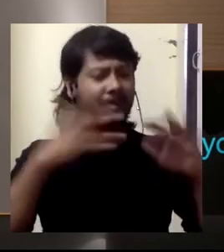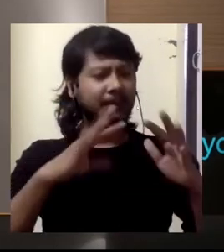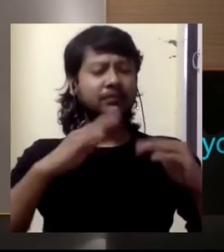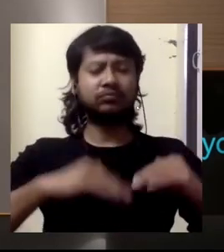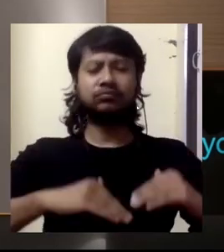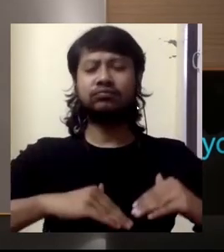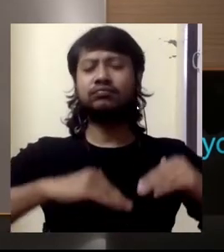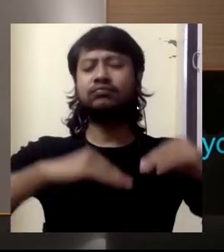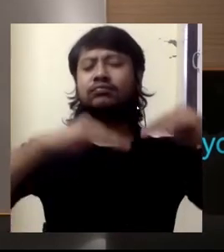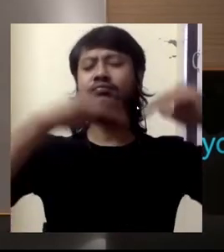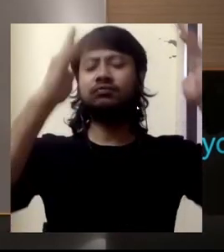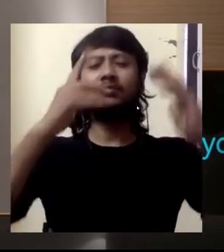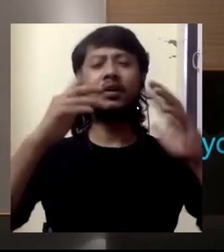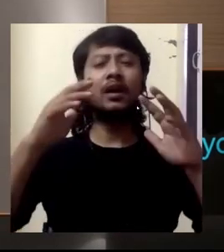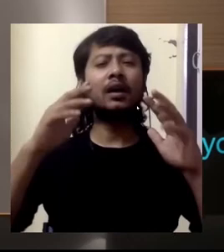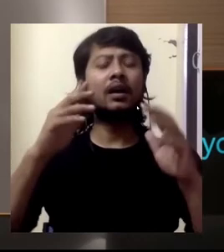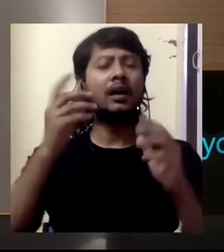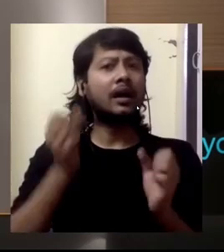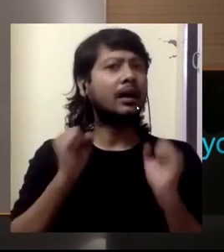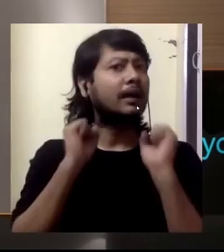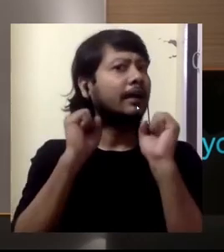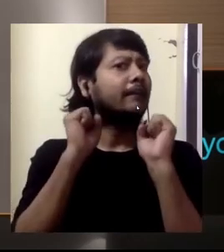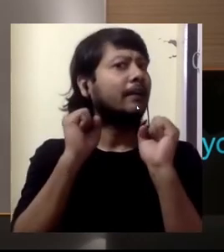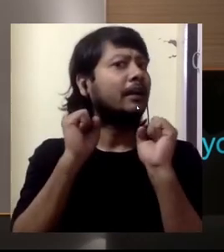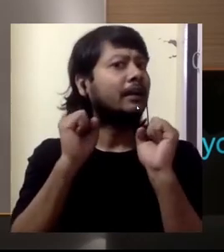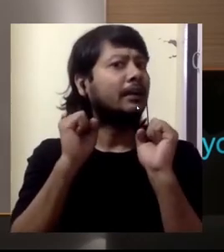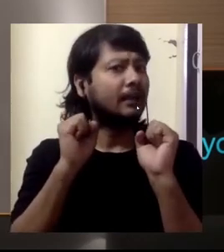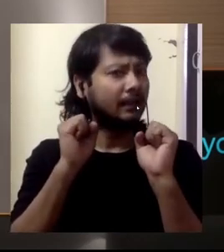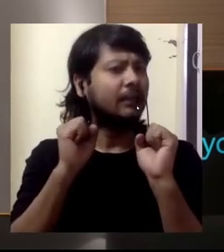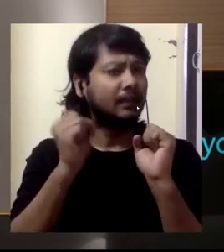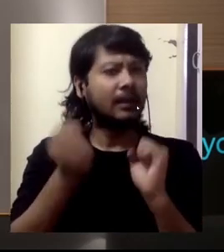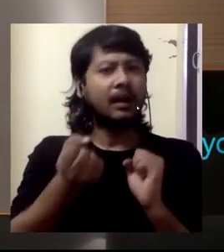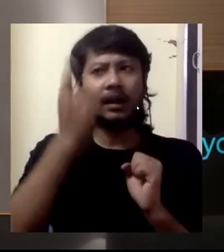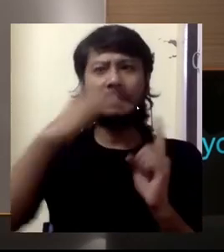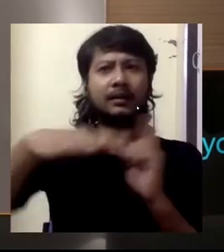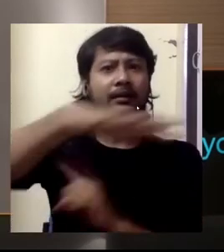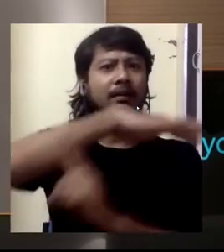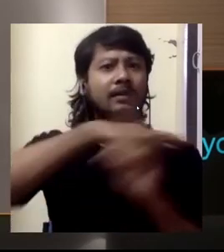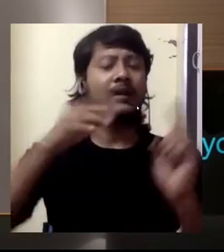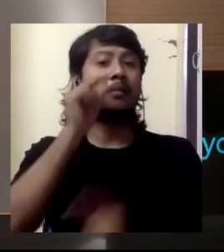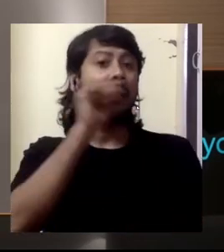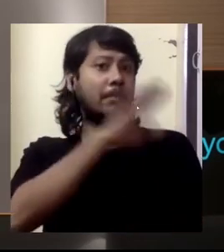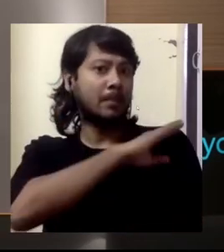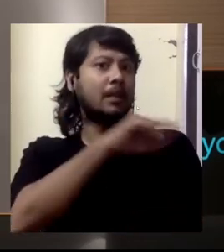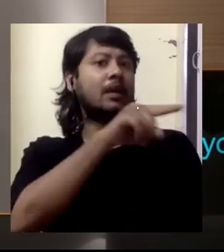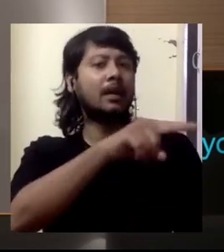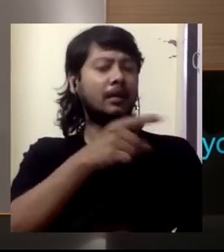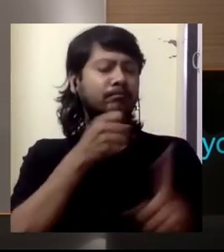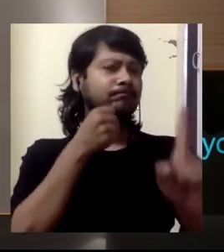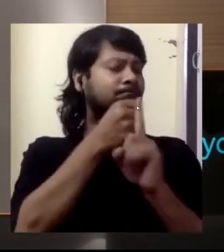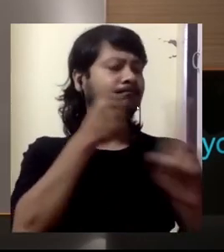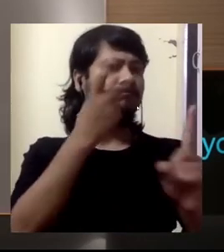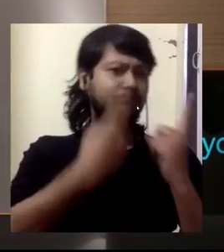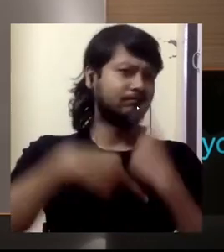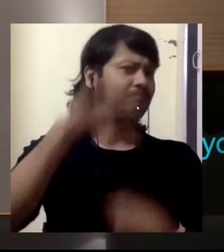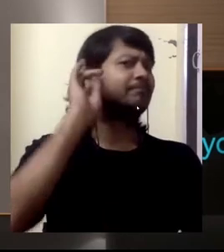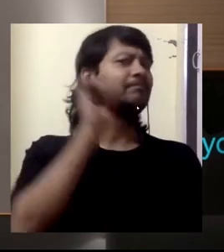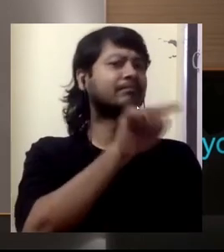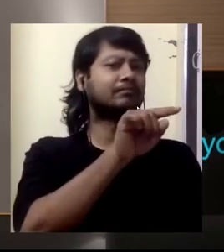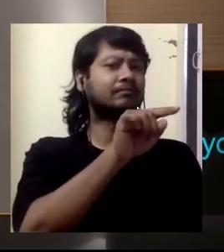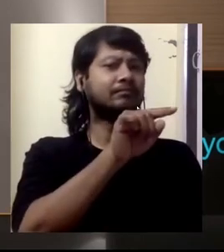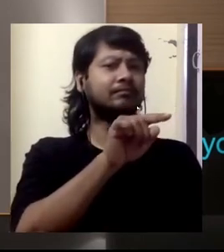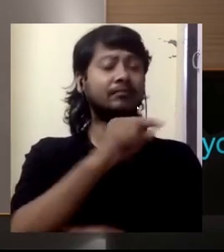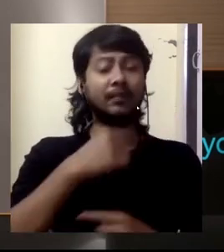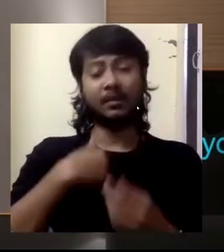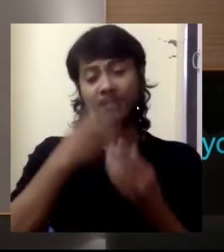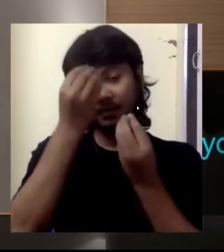family. My brother suffered immensely. And I have to share with you today, about a month ago, my brother died by